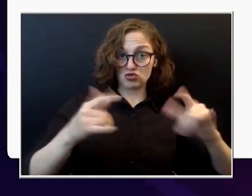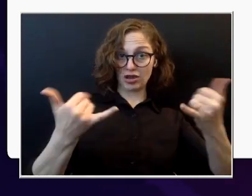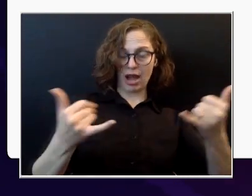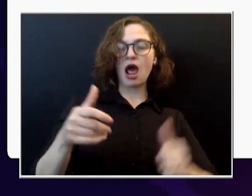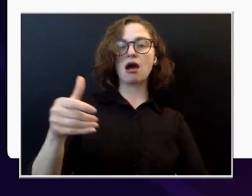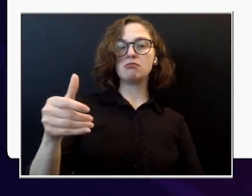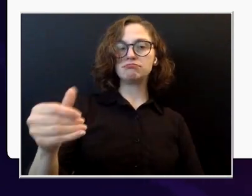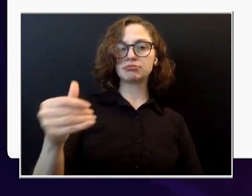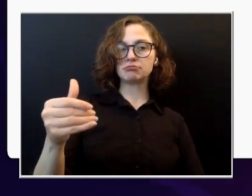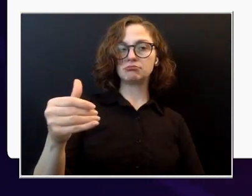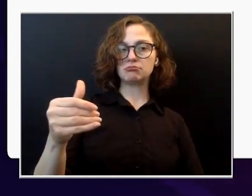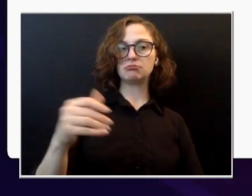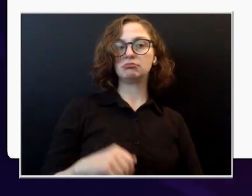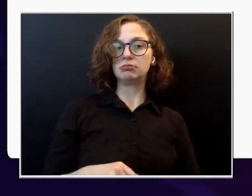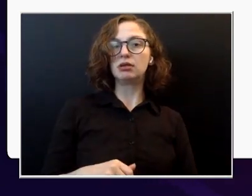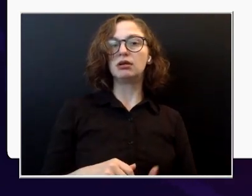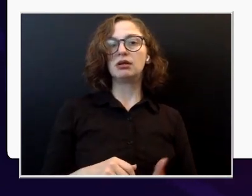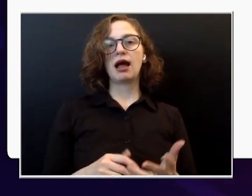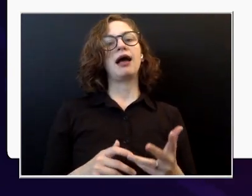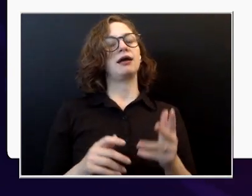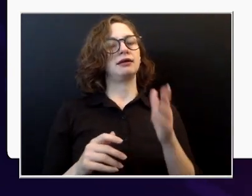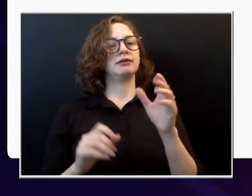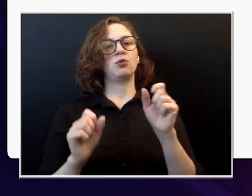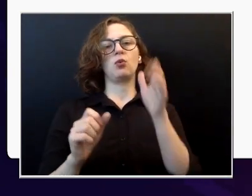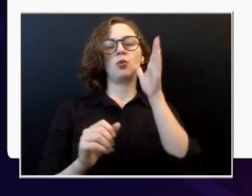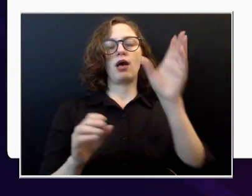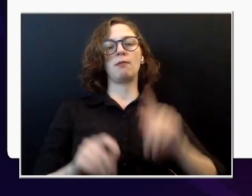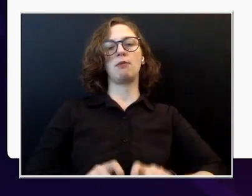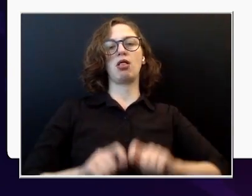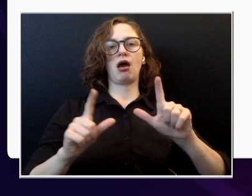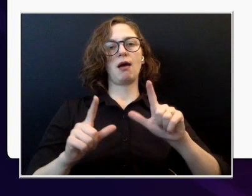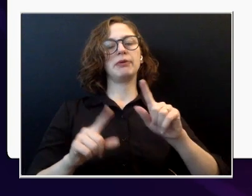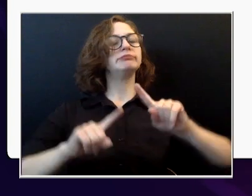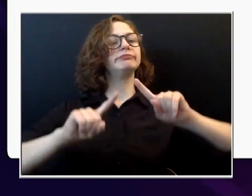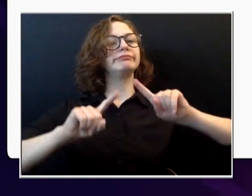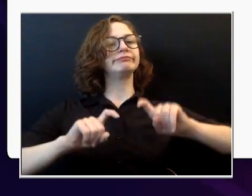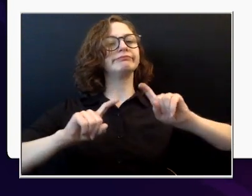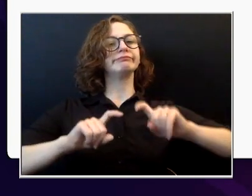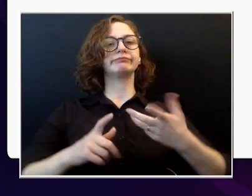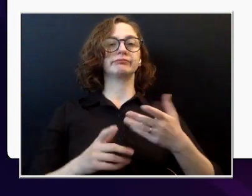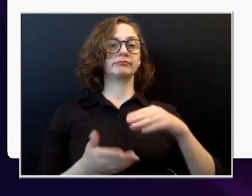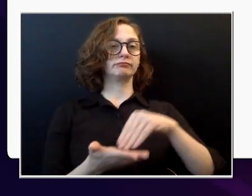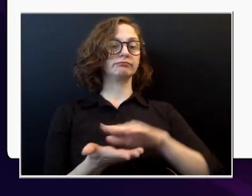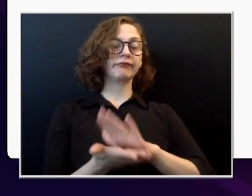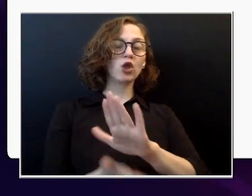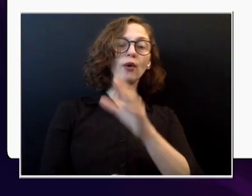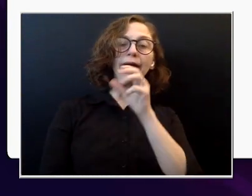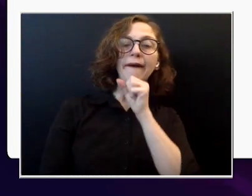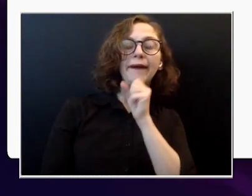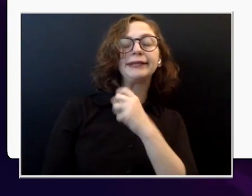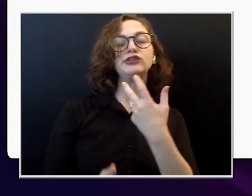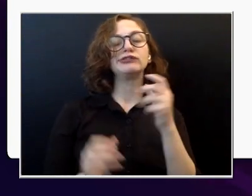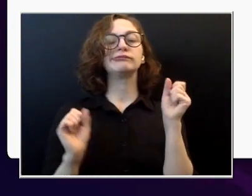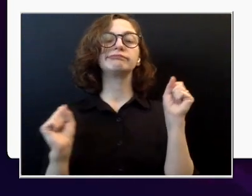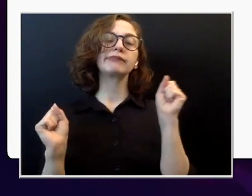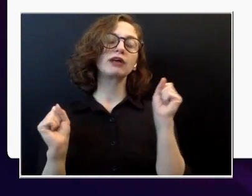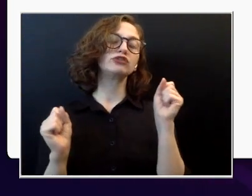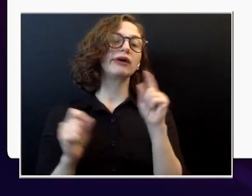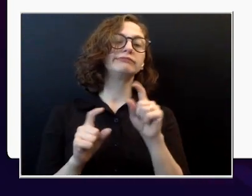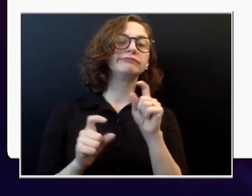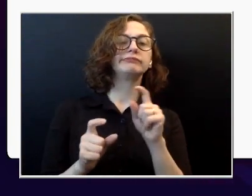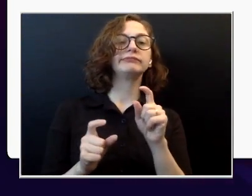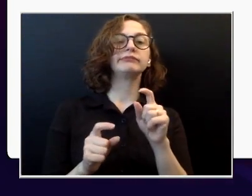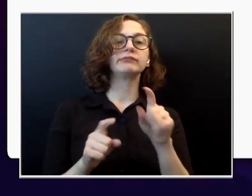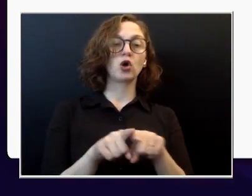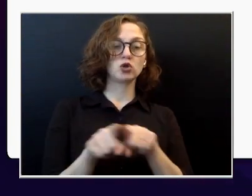your age and then some basic health and exercise questions, along with your blood pressure and your cholesterol. But then it will spit